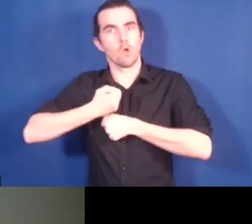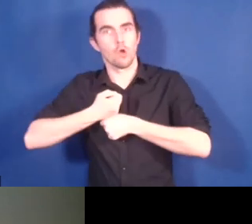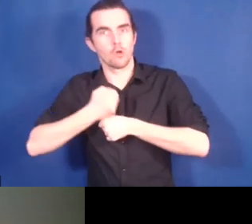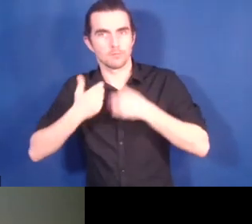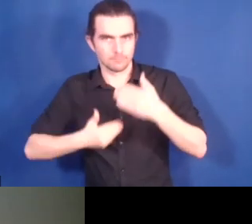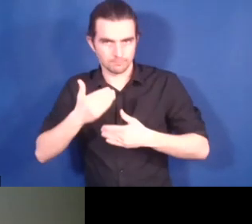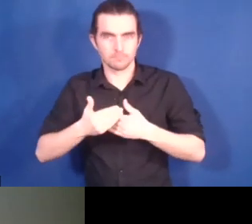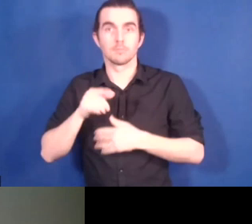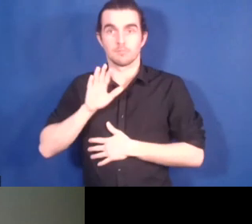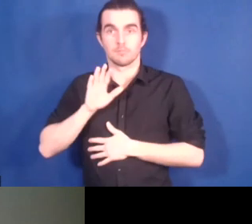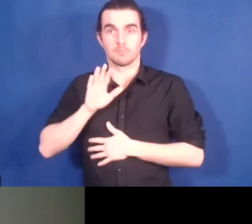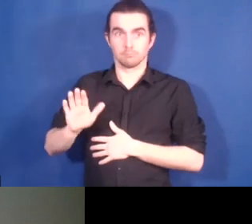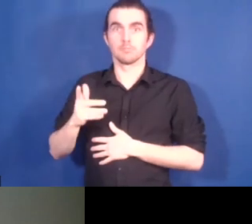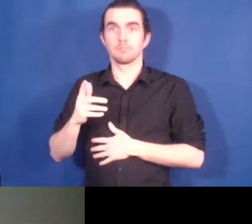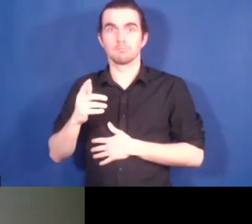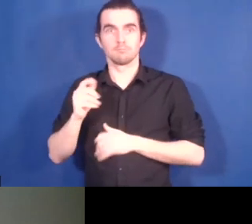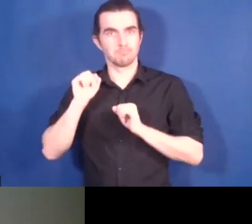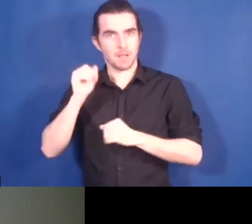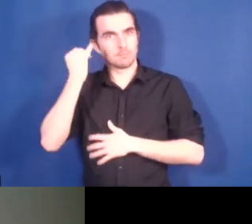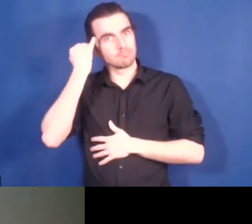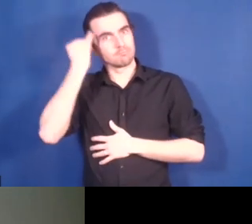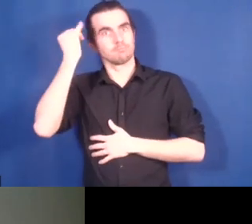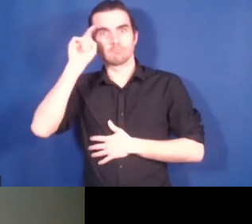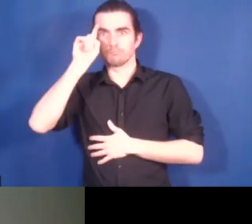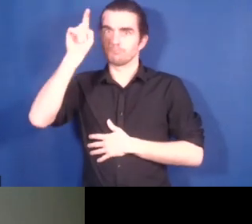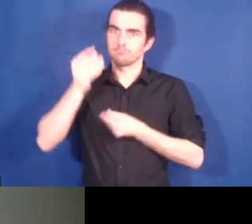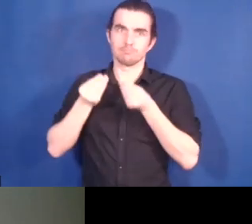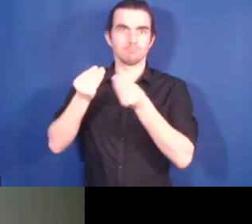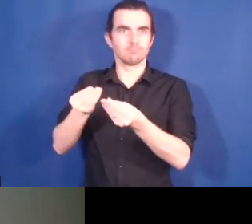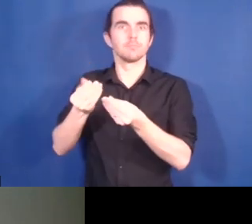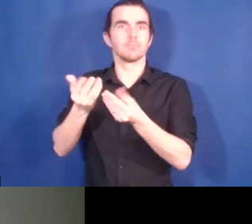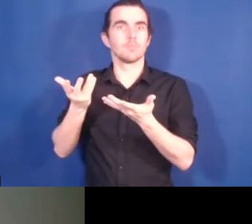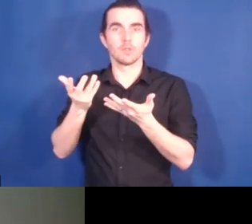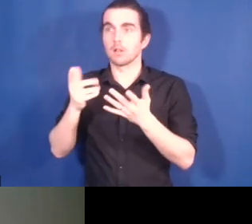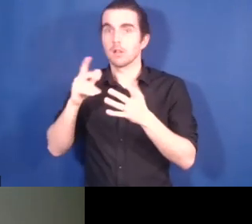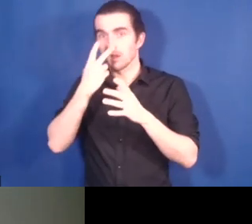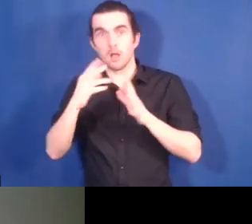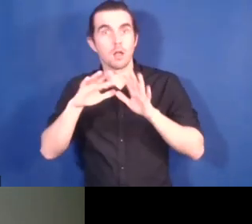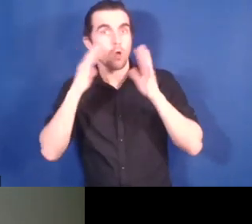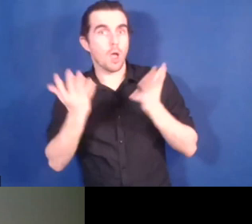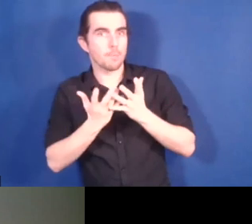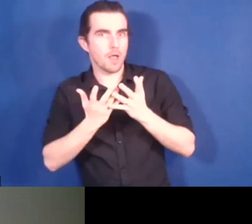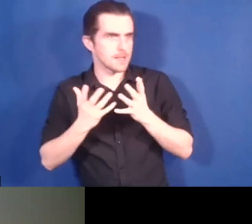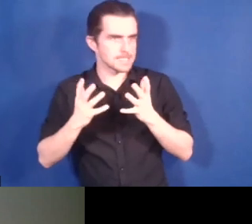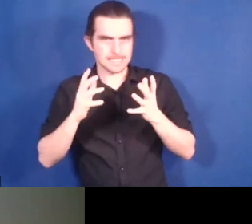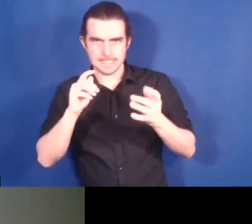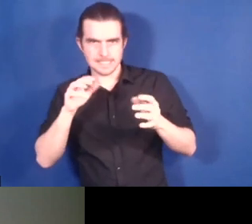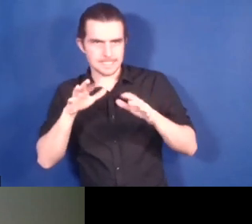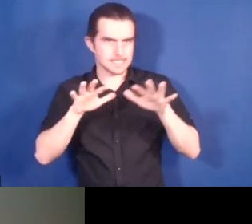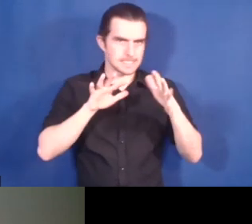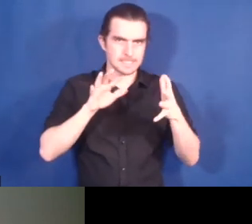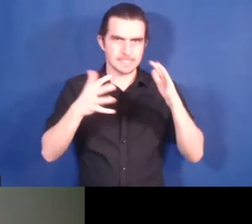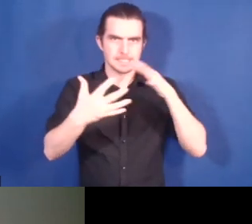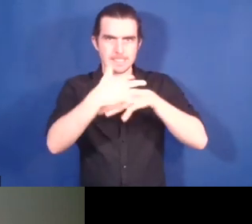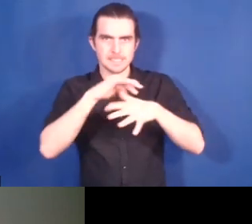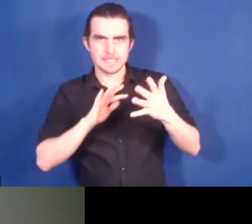concept that we saw discussed in relation to environmental displacement, complementary pathways for